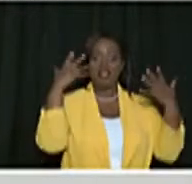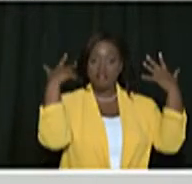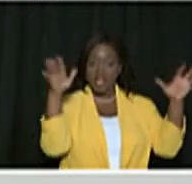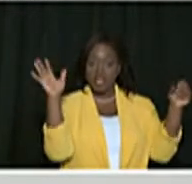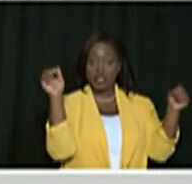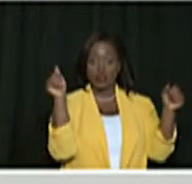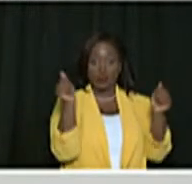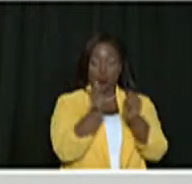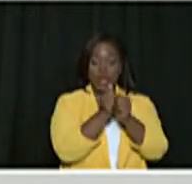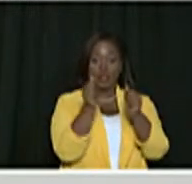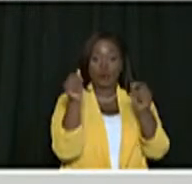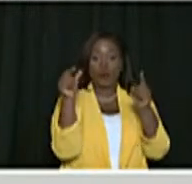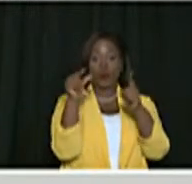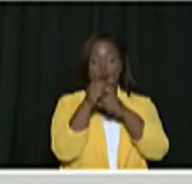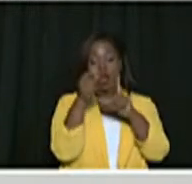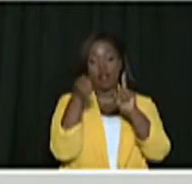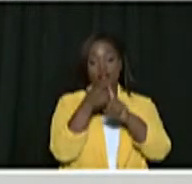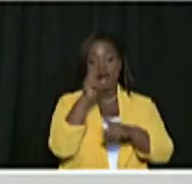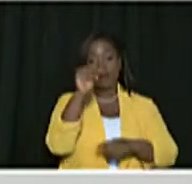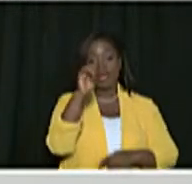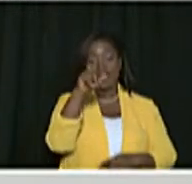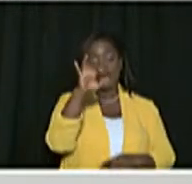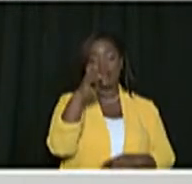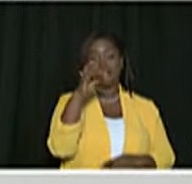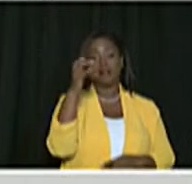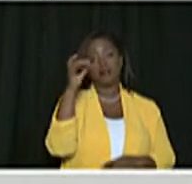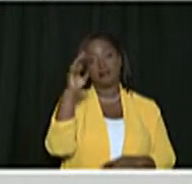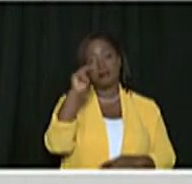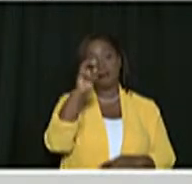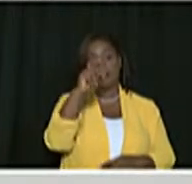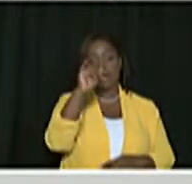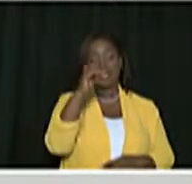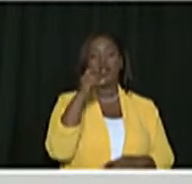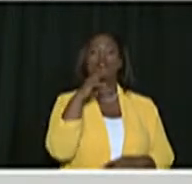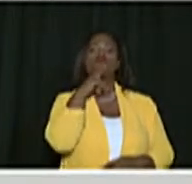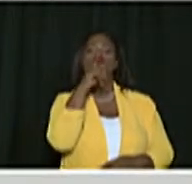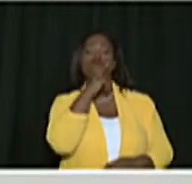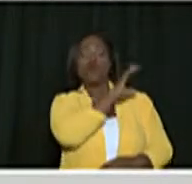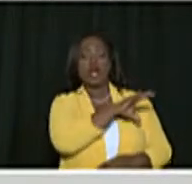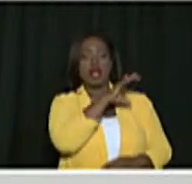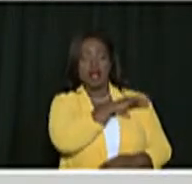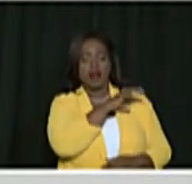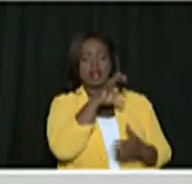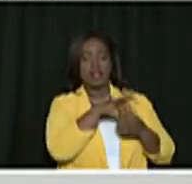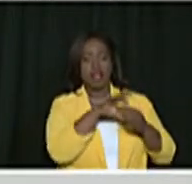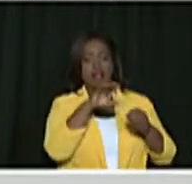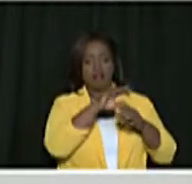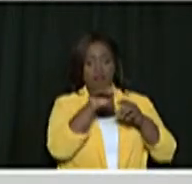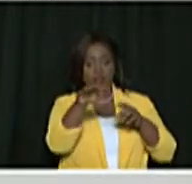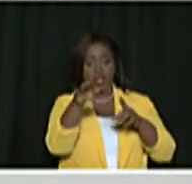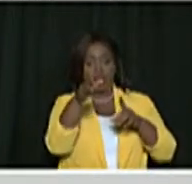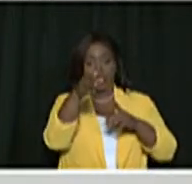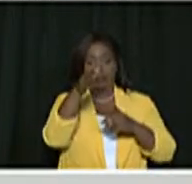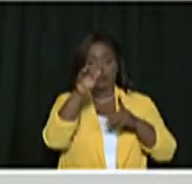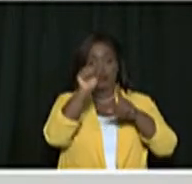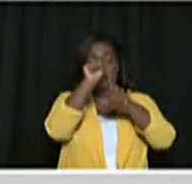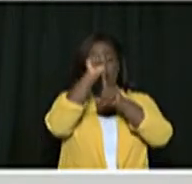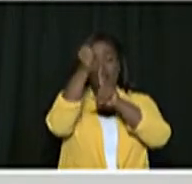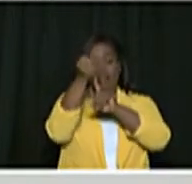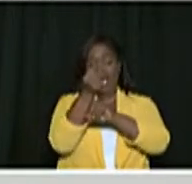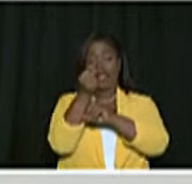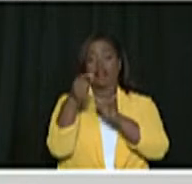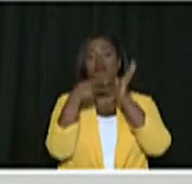Mandela: the true character of a society is revealed in how it treats its